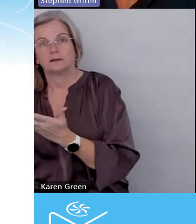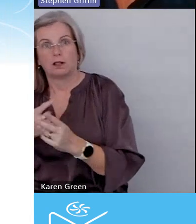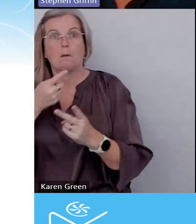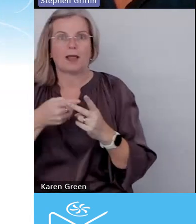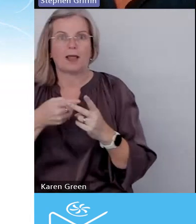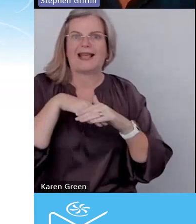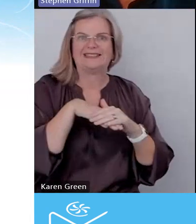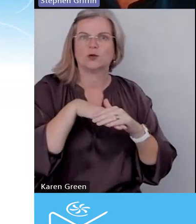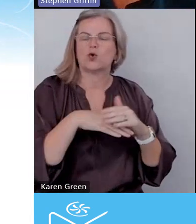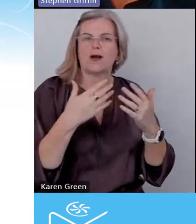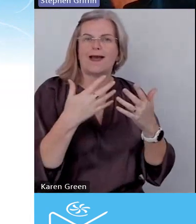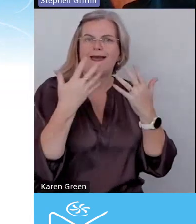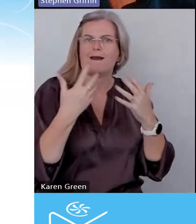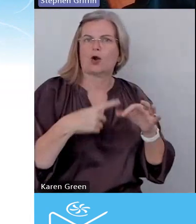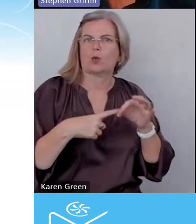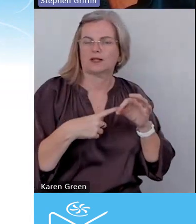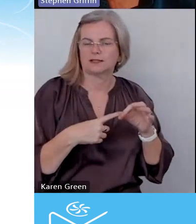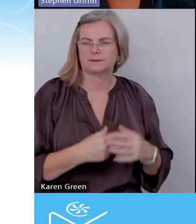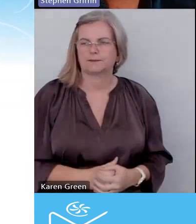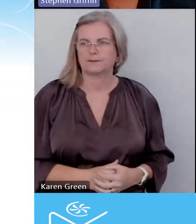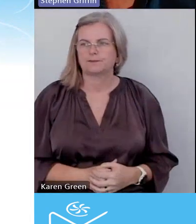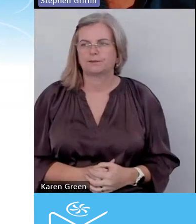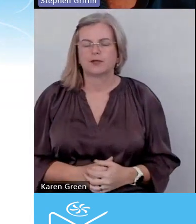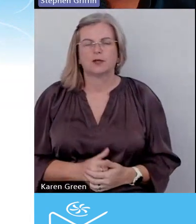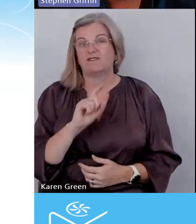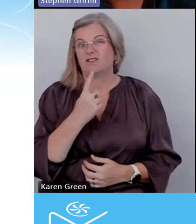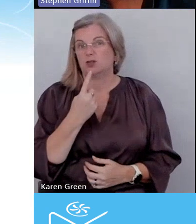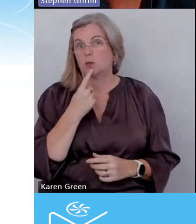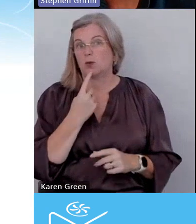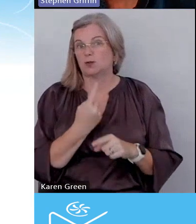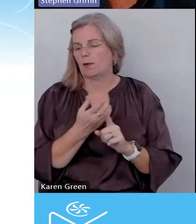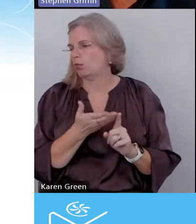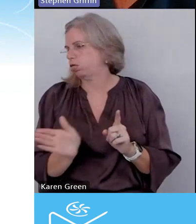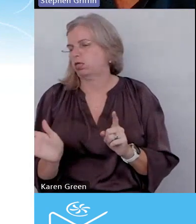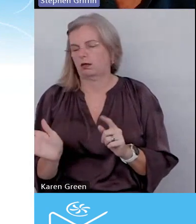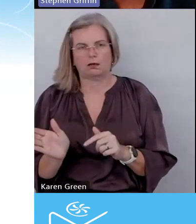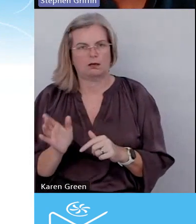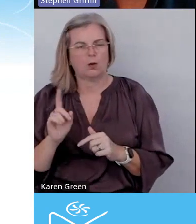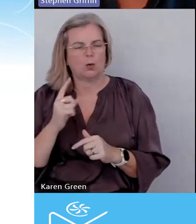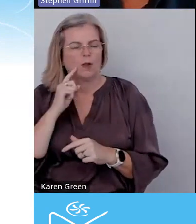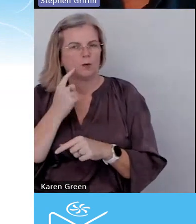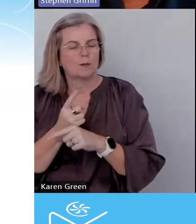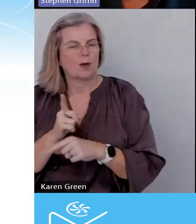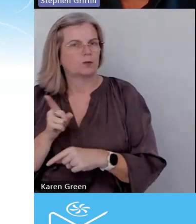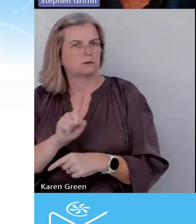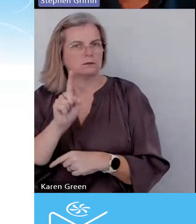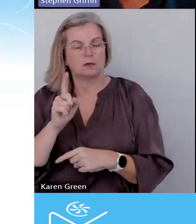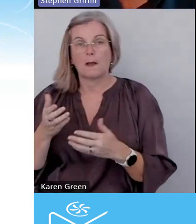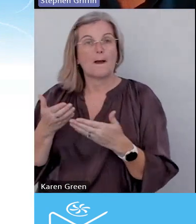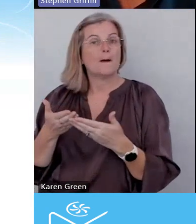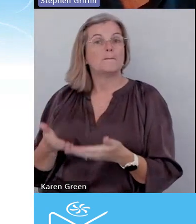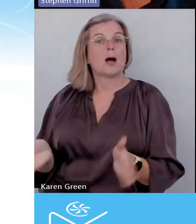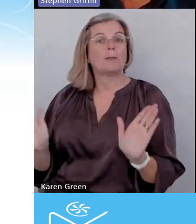So I'm going to start with something slightly off kilter, and this is just really to remind us that public health is